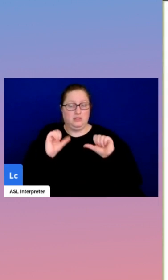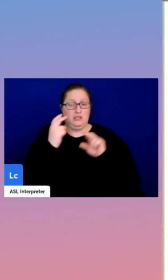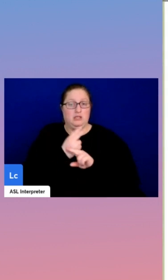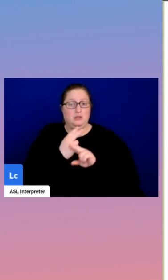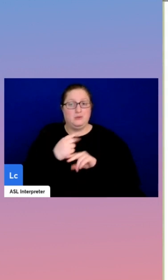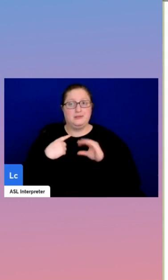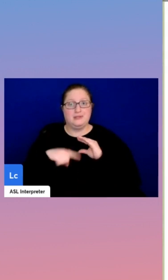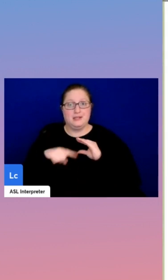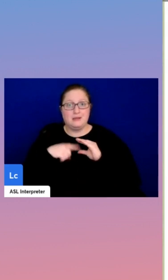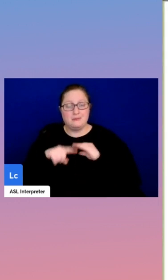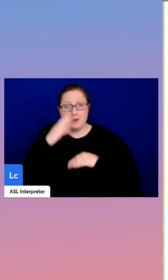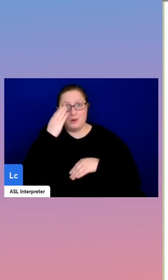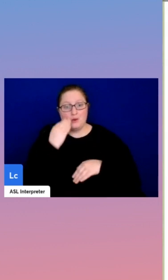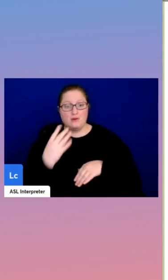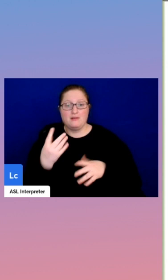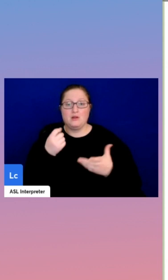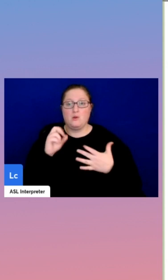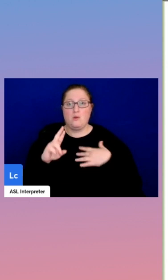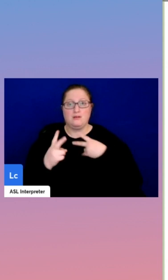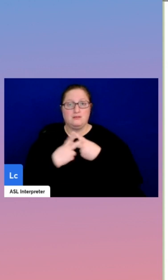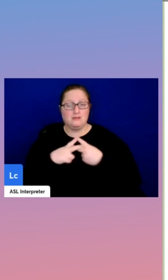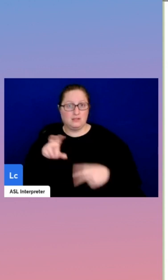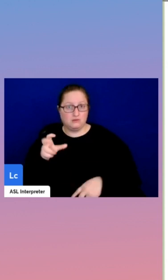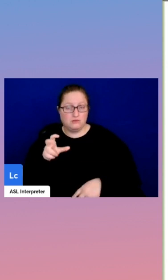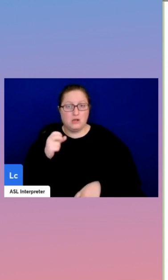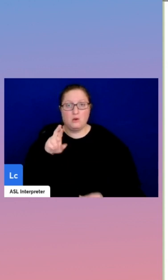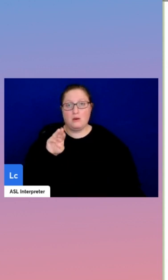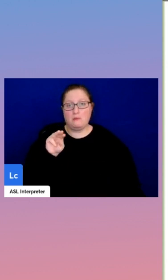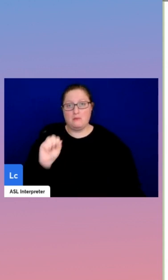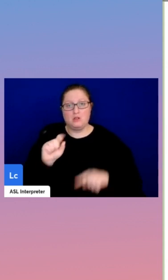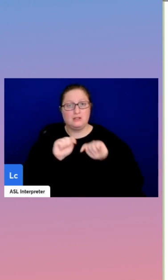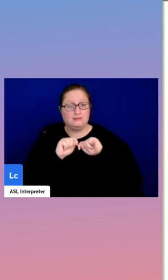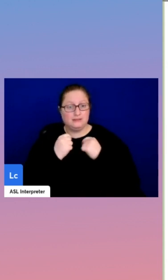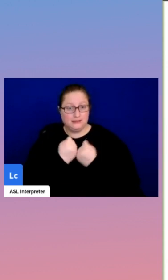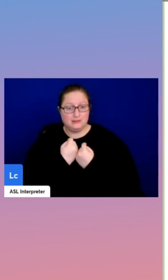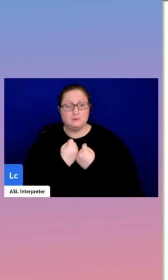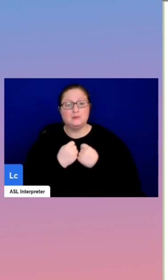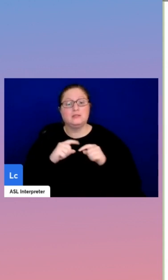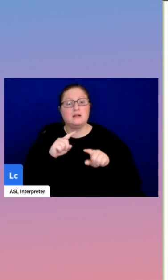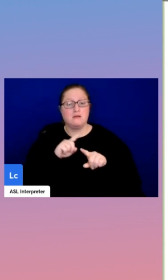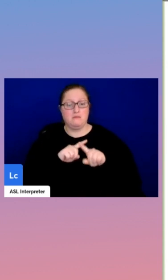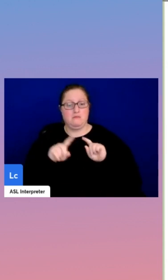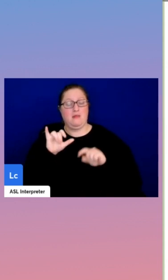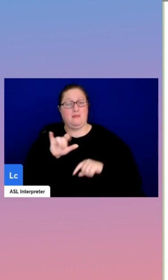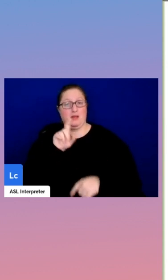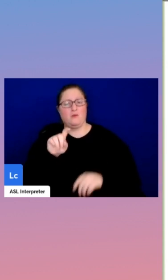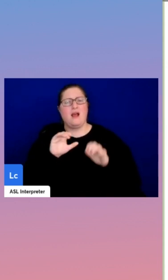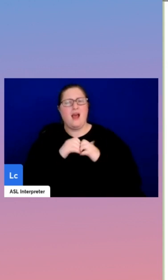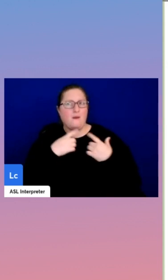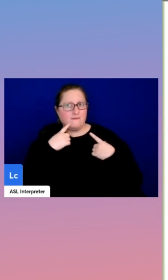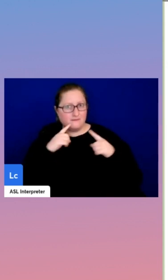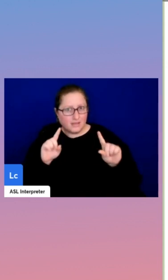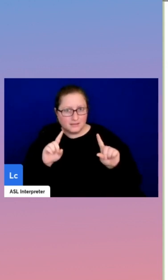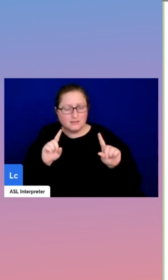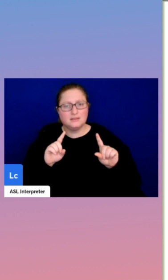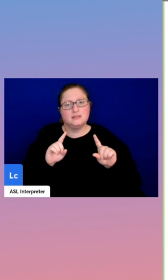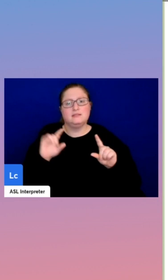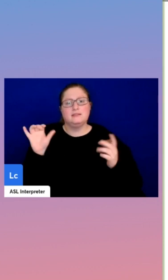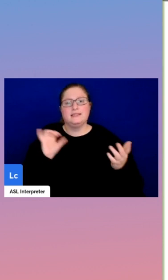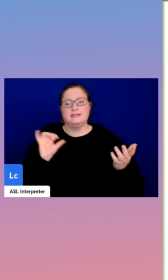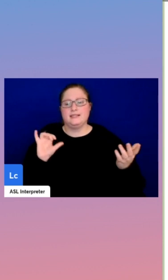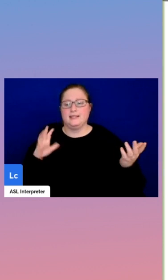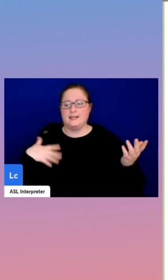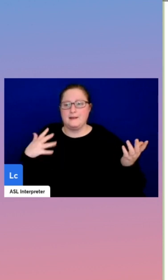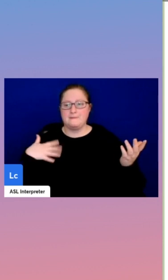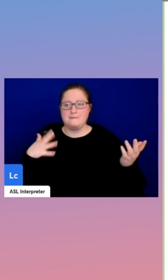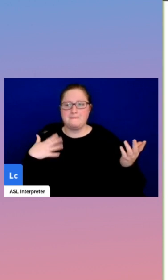email notifications or Slack channels or Microsoft Teams. But the underlying question is how effective is this? Like, do